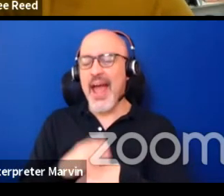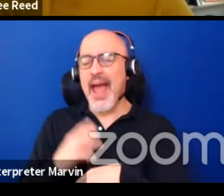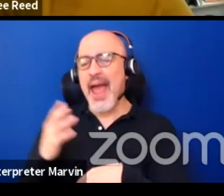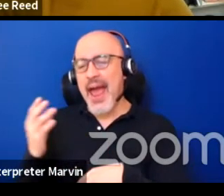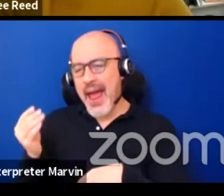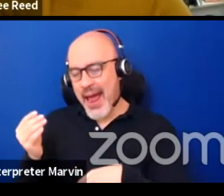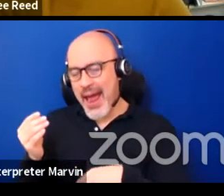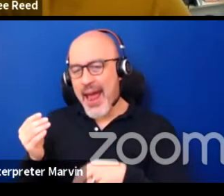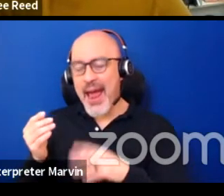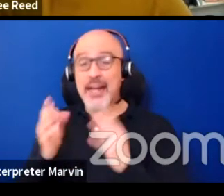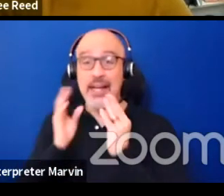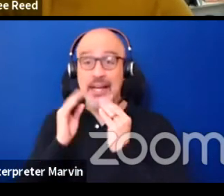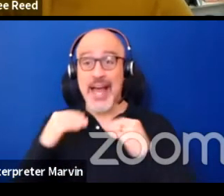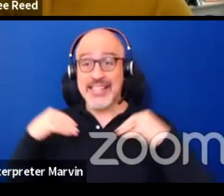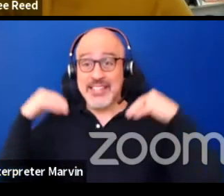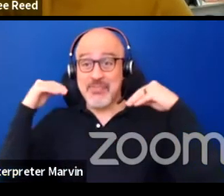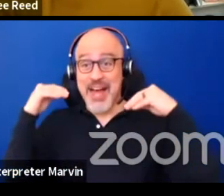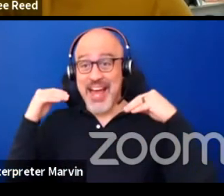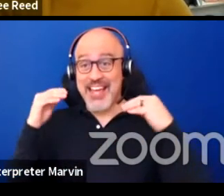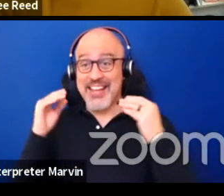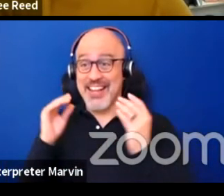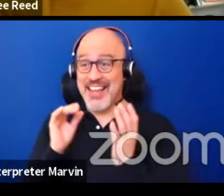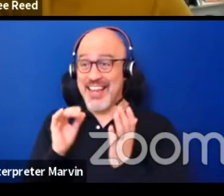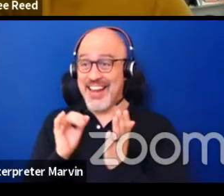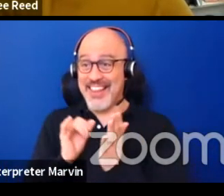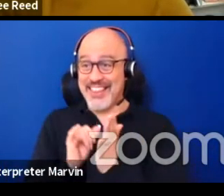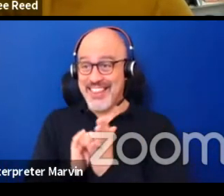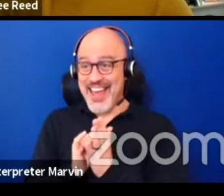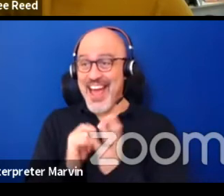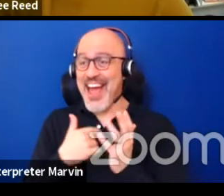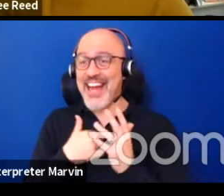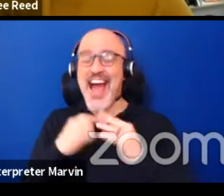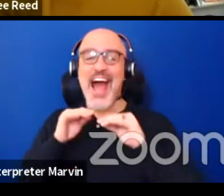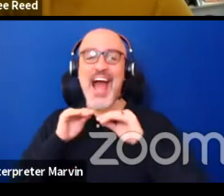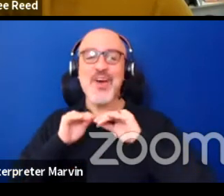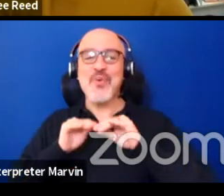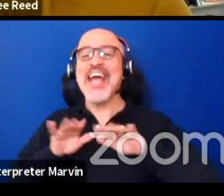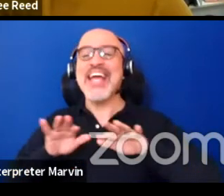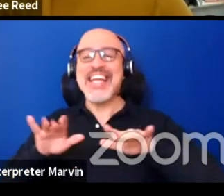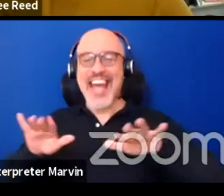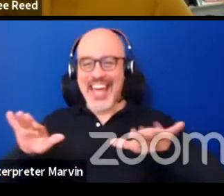and a smile that I radiate, I think,